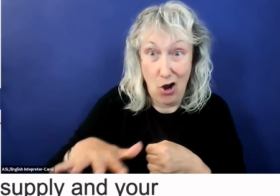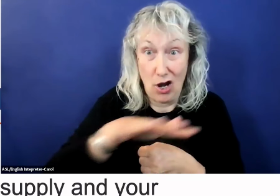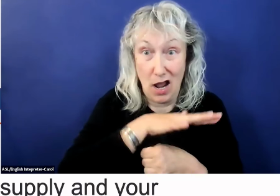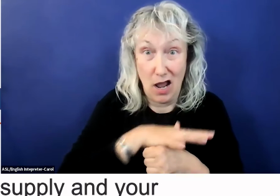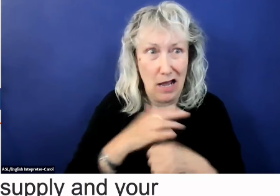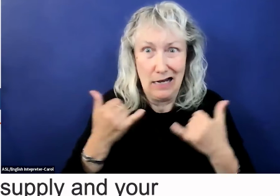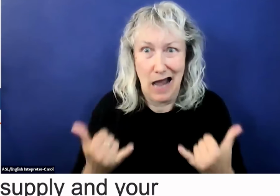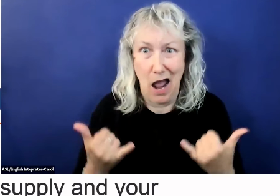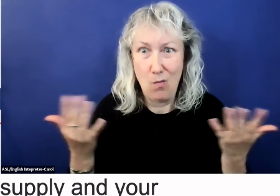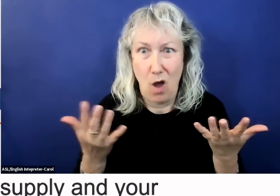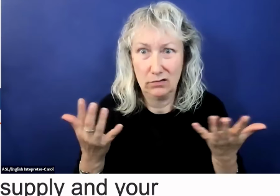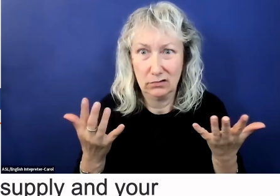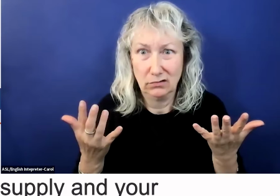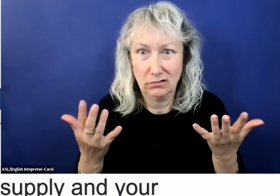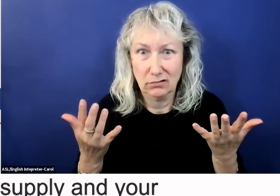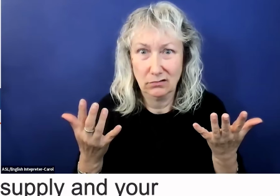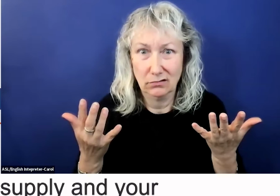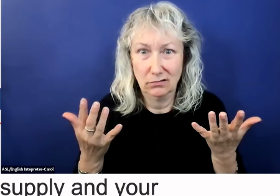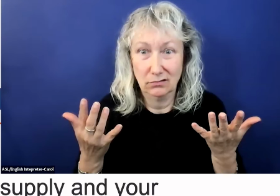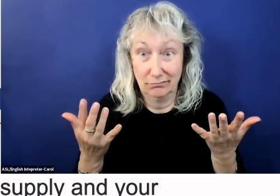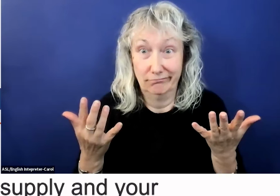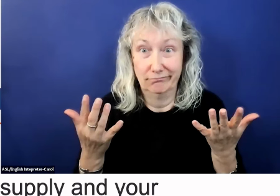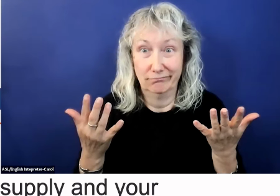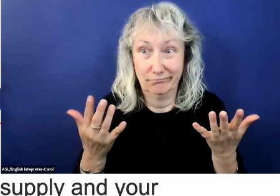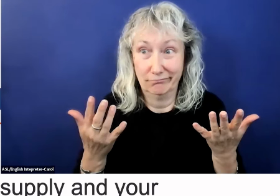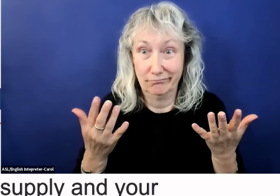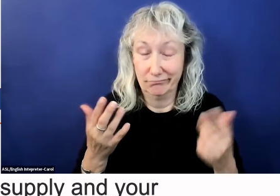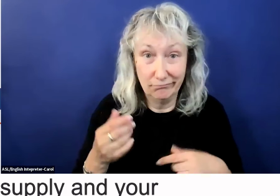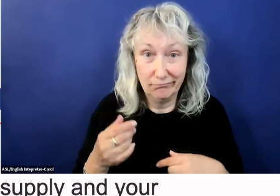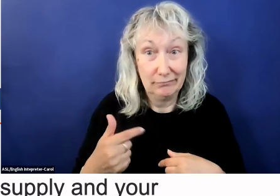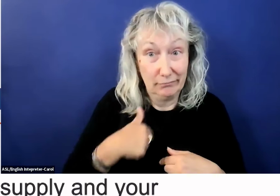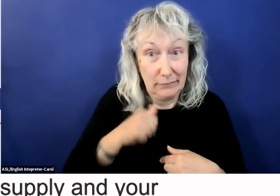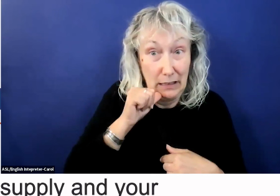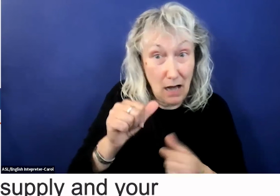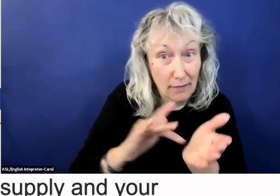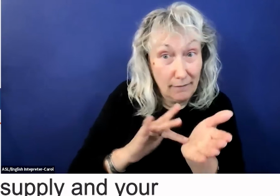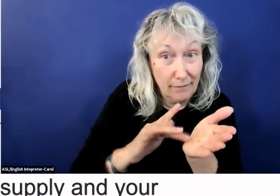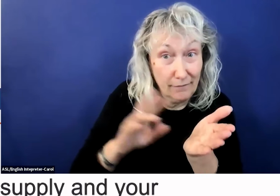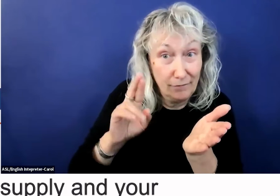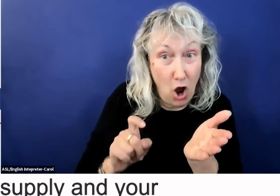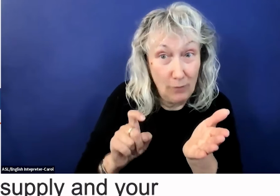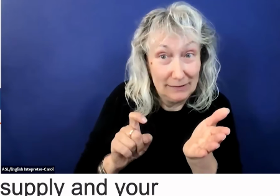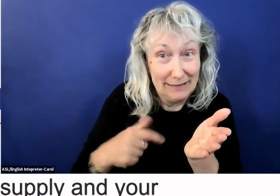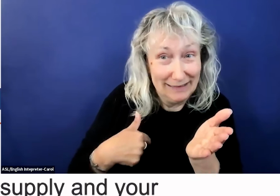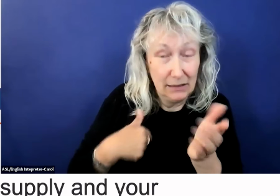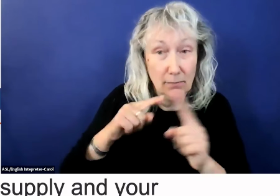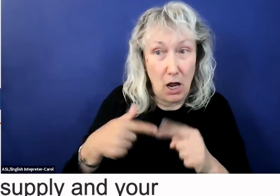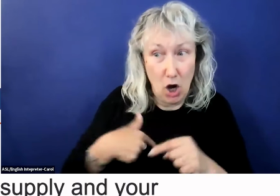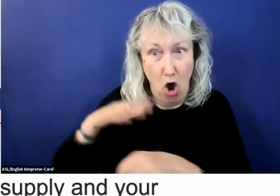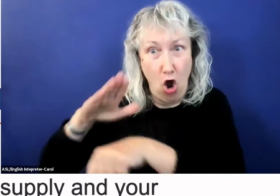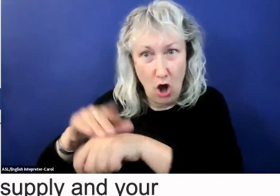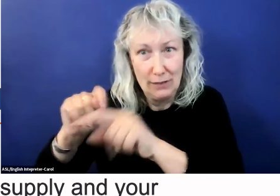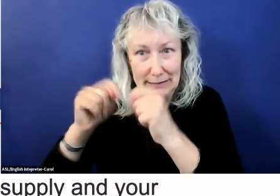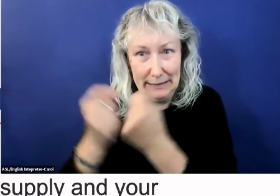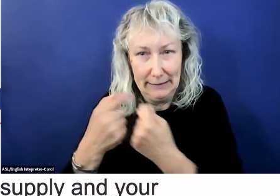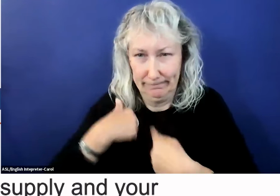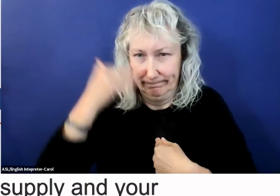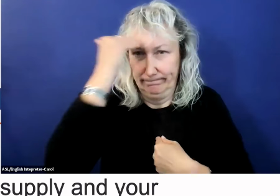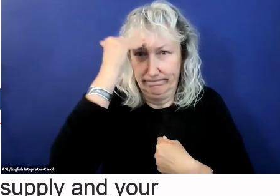start? As a person that's not a pharmacist but works on the pharmacy team, I'm able to give you some practical tips for